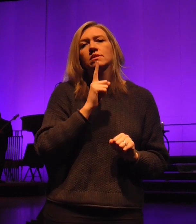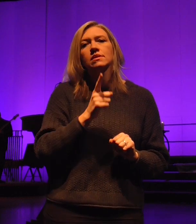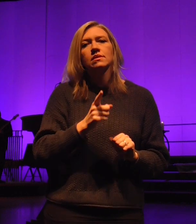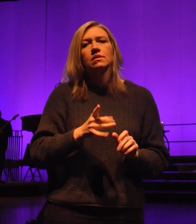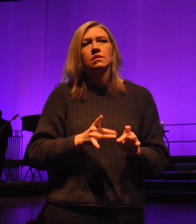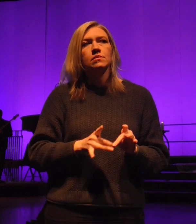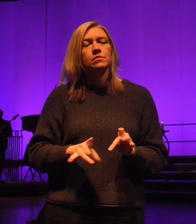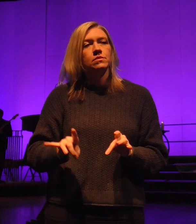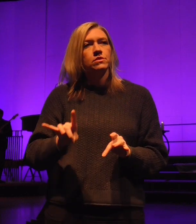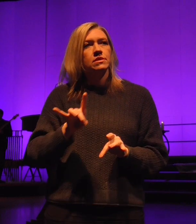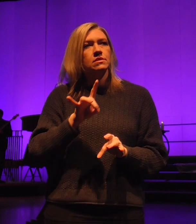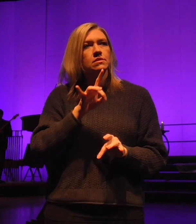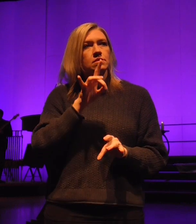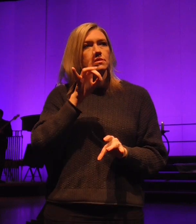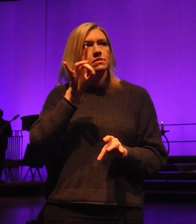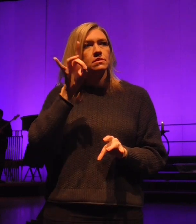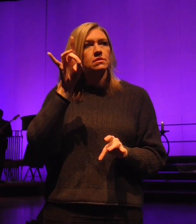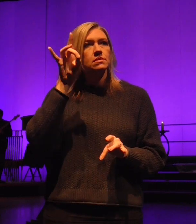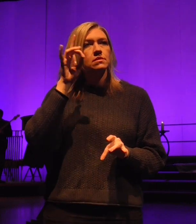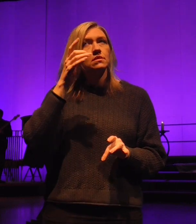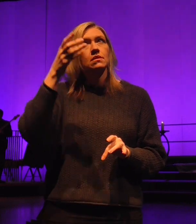Surely the presence